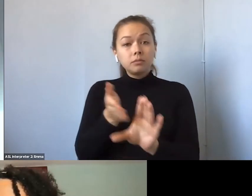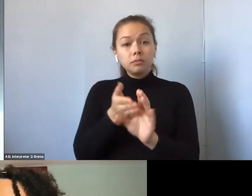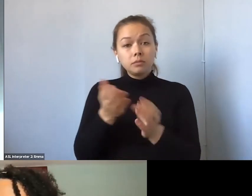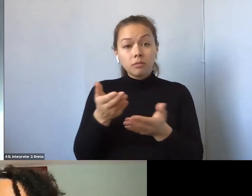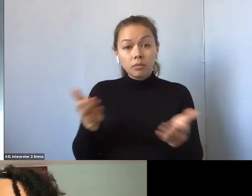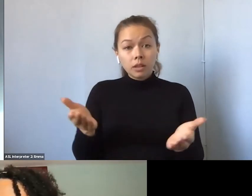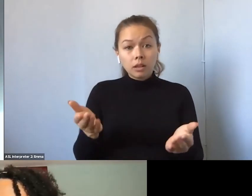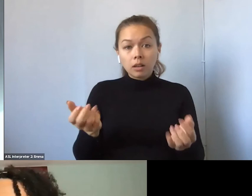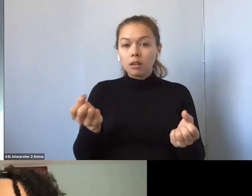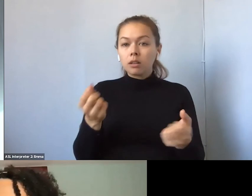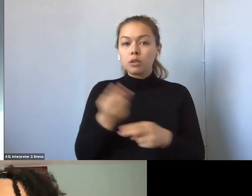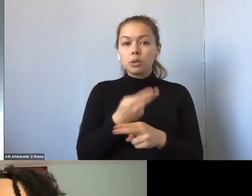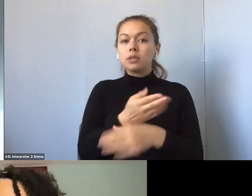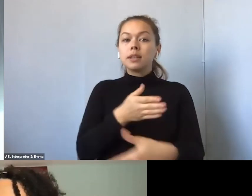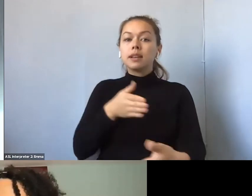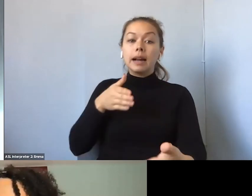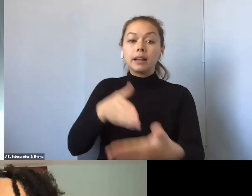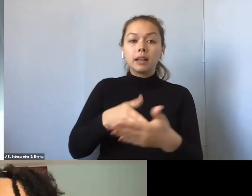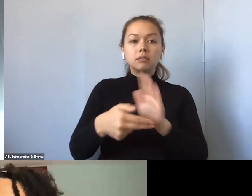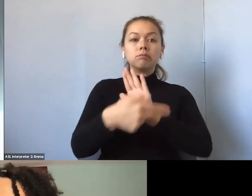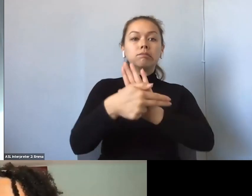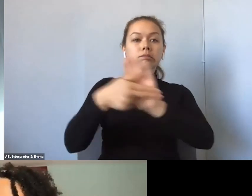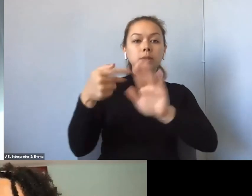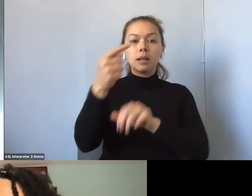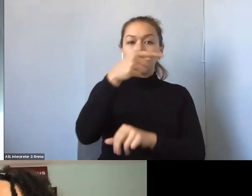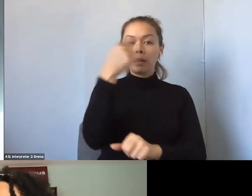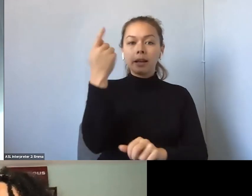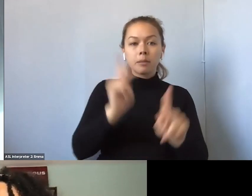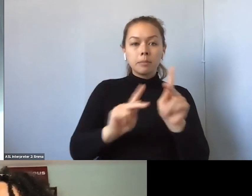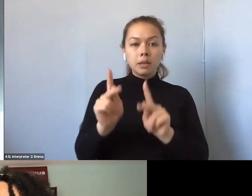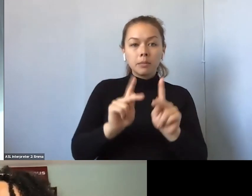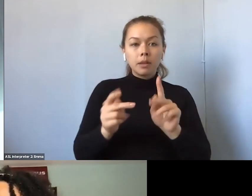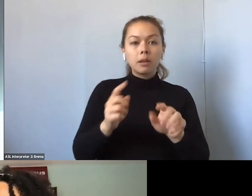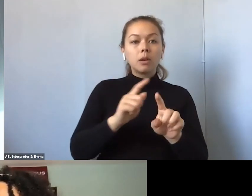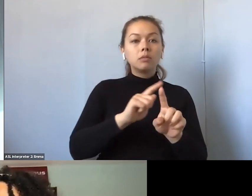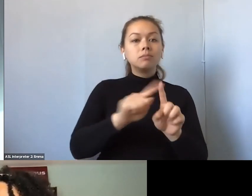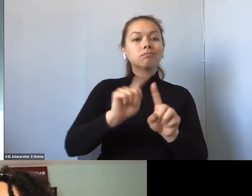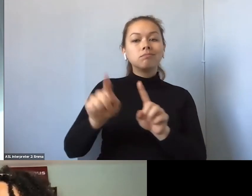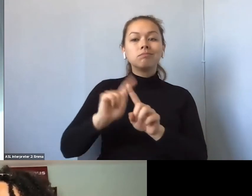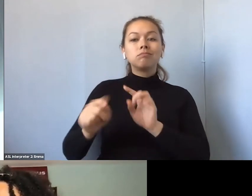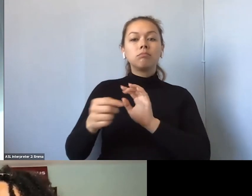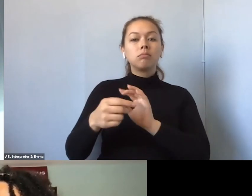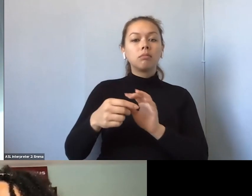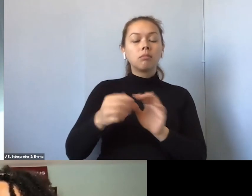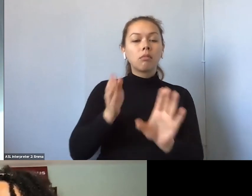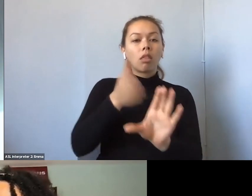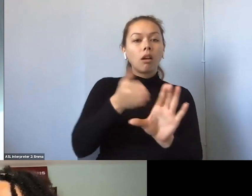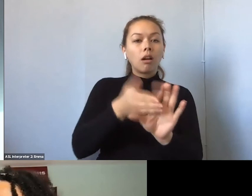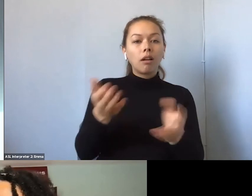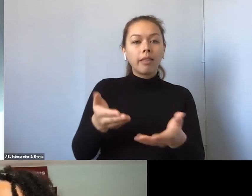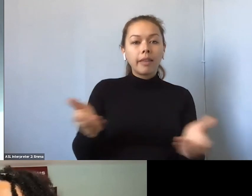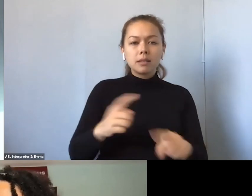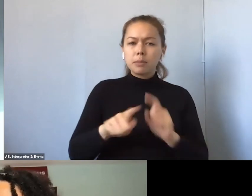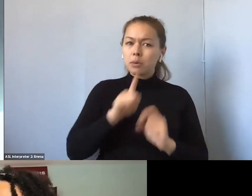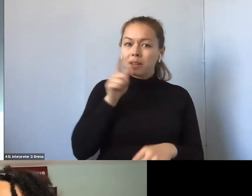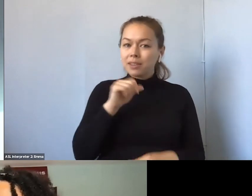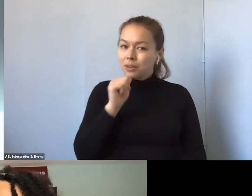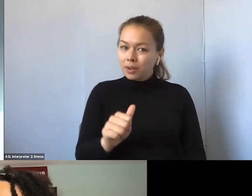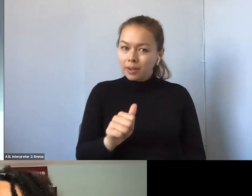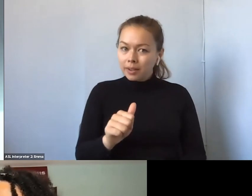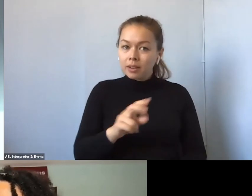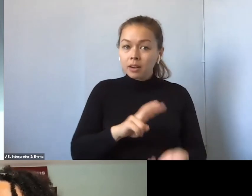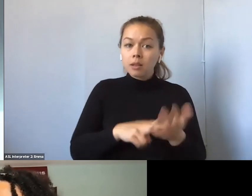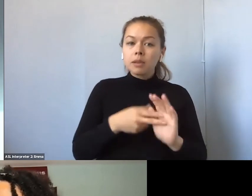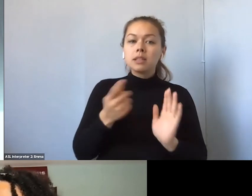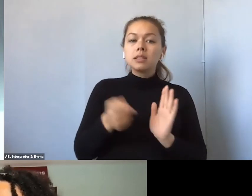Black people, as individuals with psychotic features. So sometimes you have to listen to the community a bit. You also